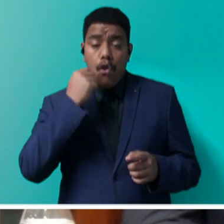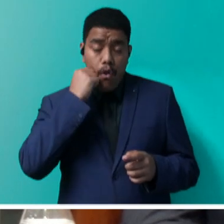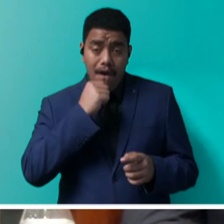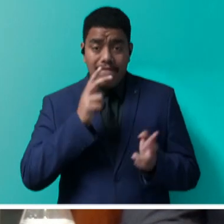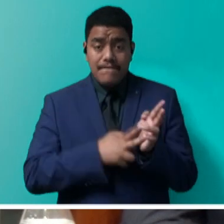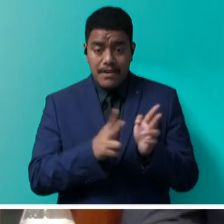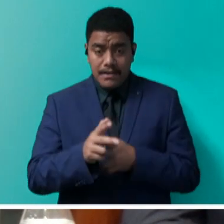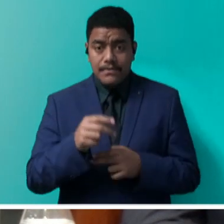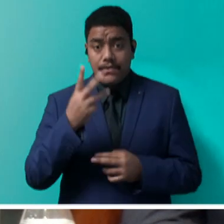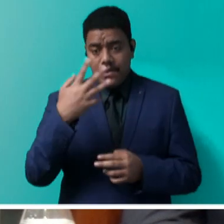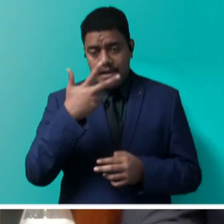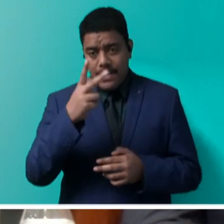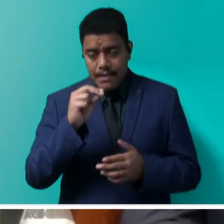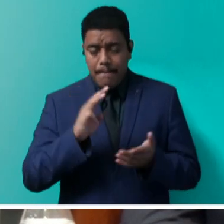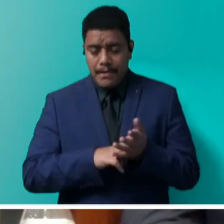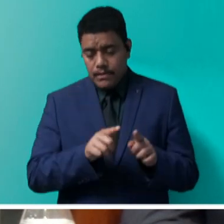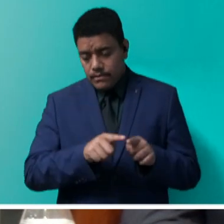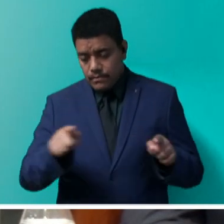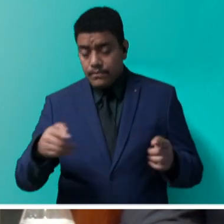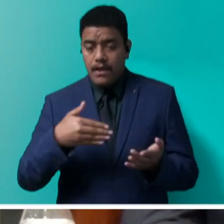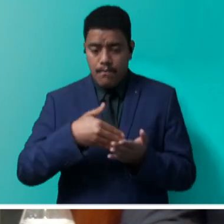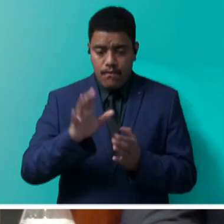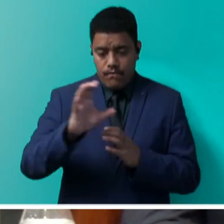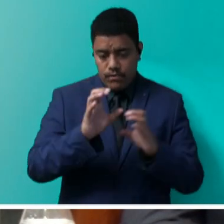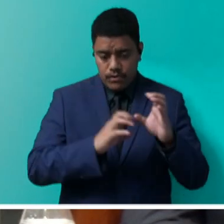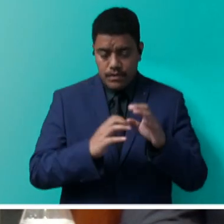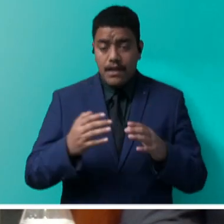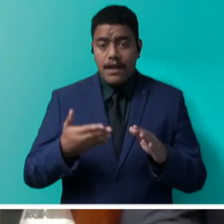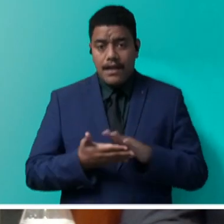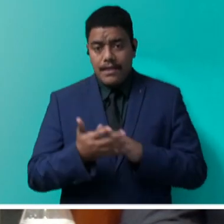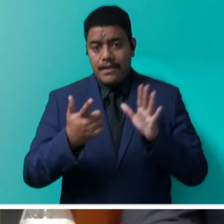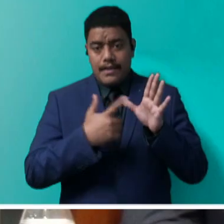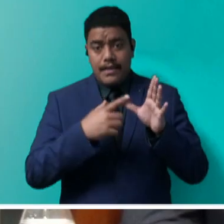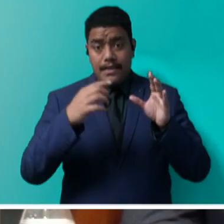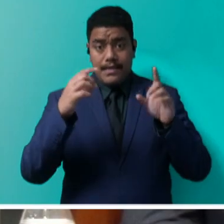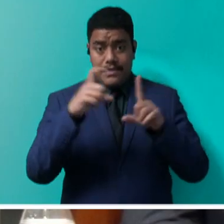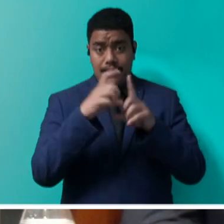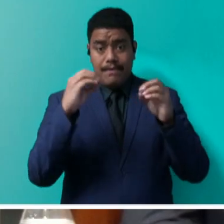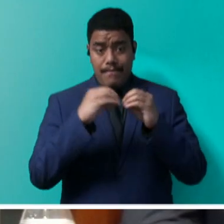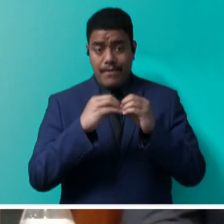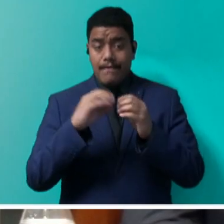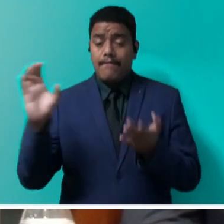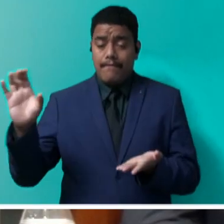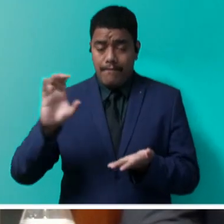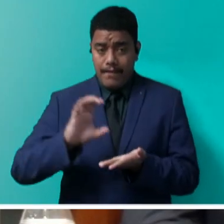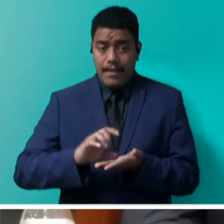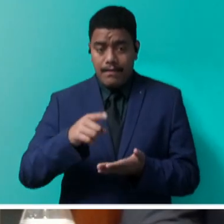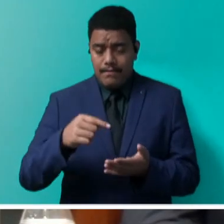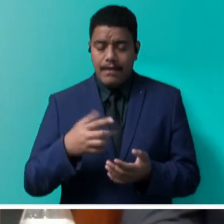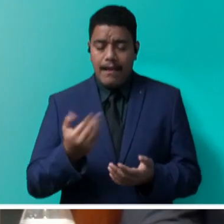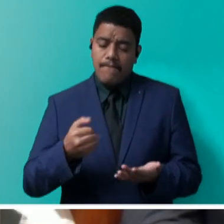380 meters of seawall that are approved for construction under ADB funding, showing our diversified